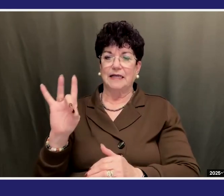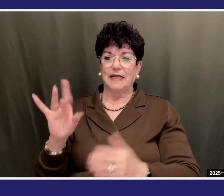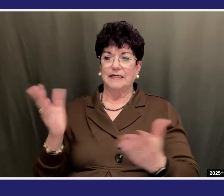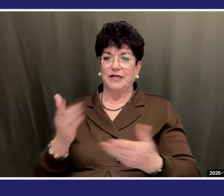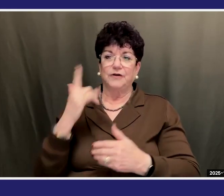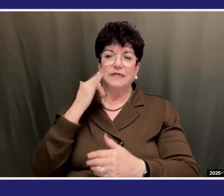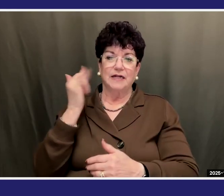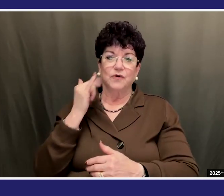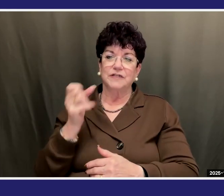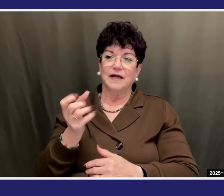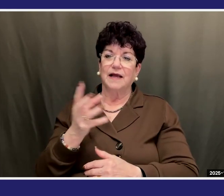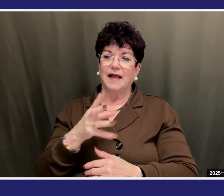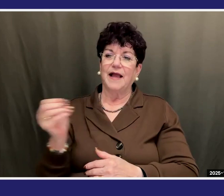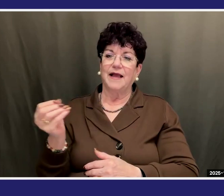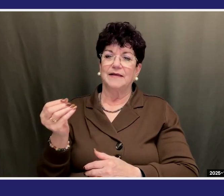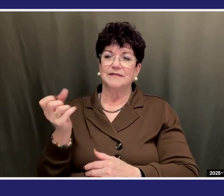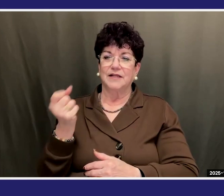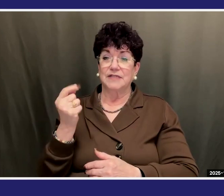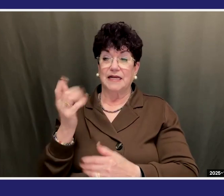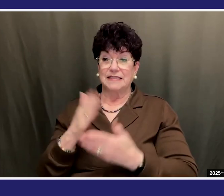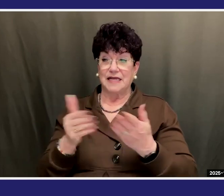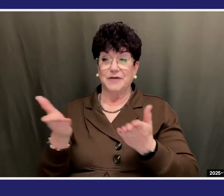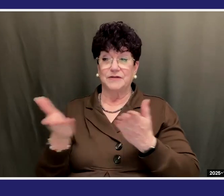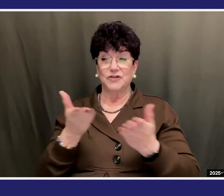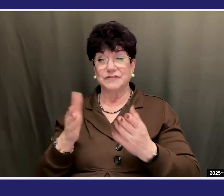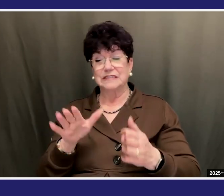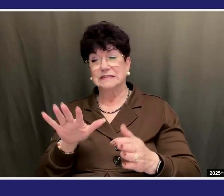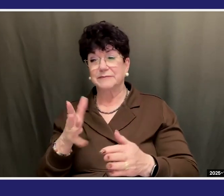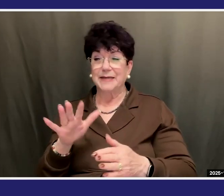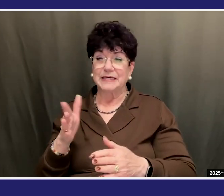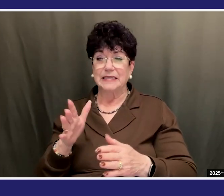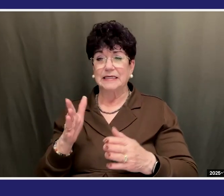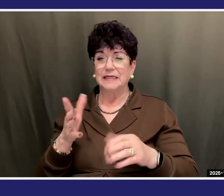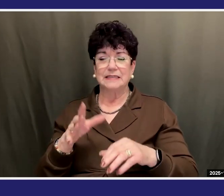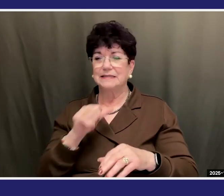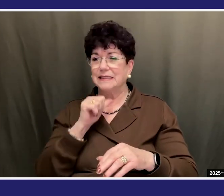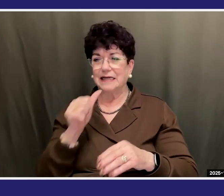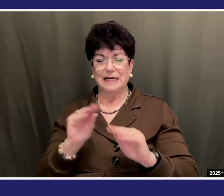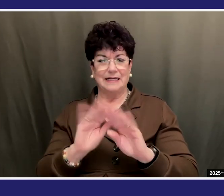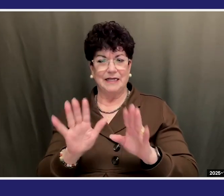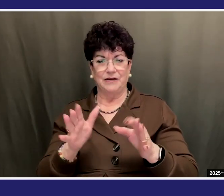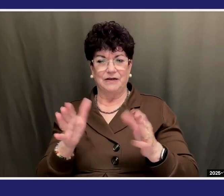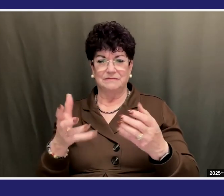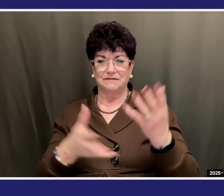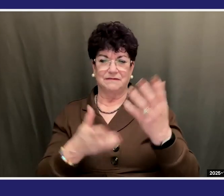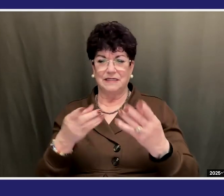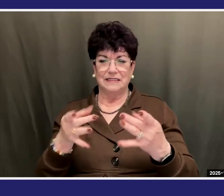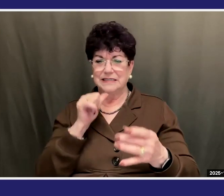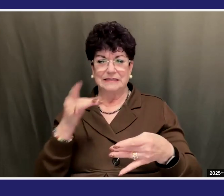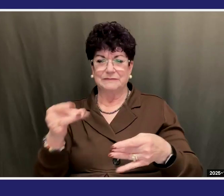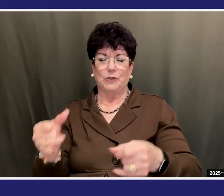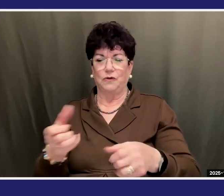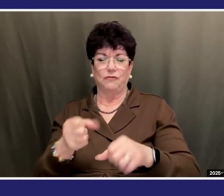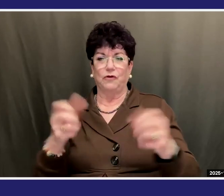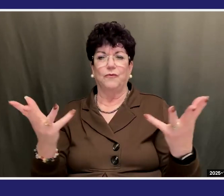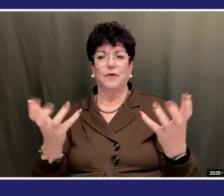California and recognize that some of the services have been maybe somewhat fragmented or disjointed, and we would like to kind of coalesce and bring those